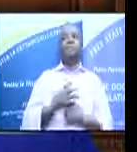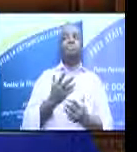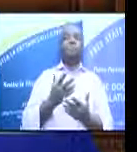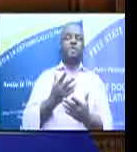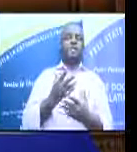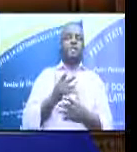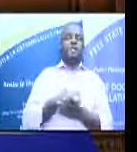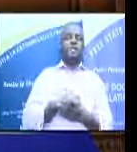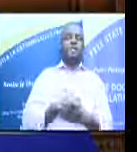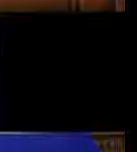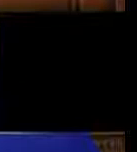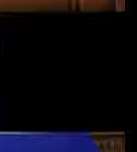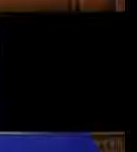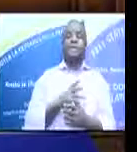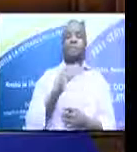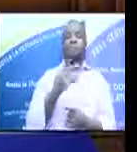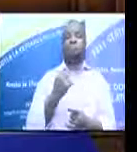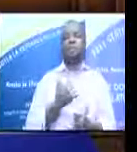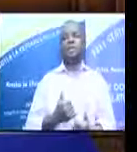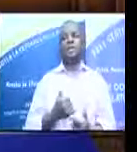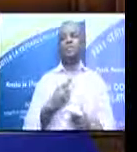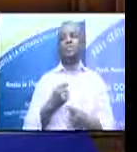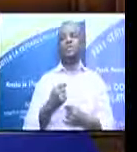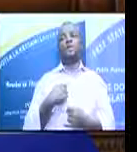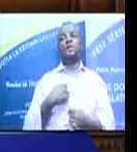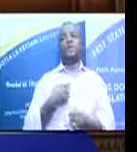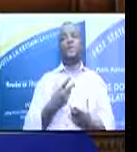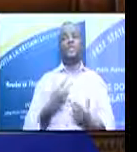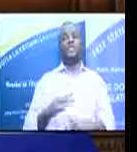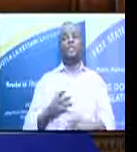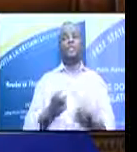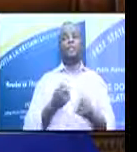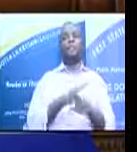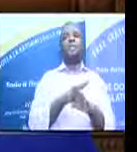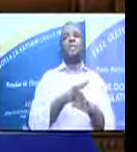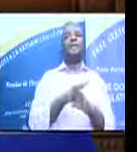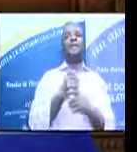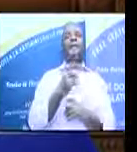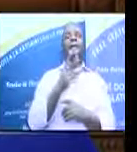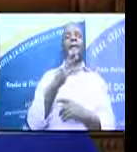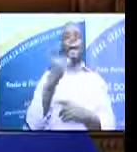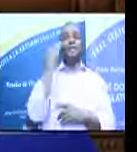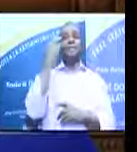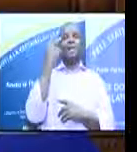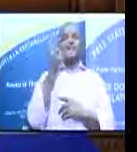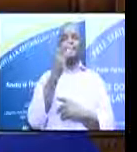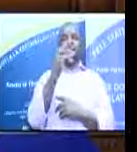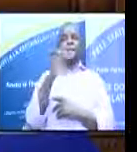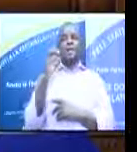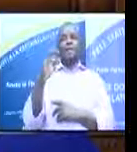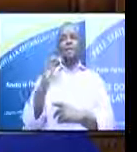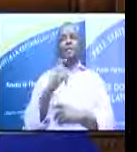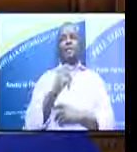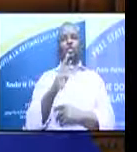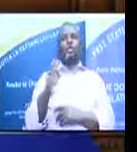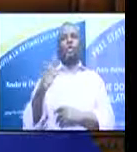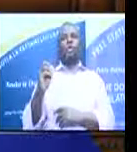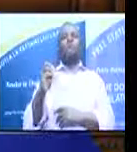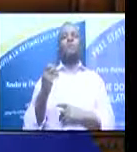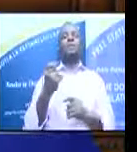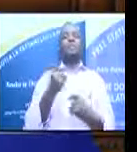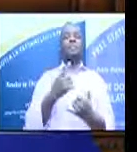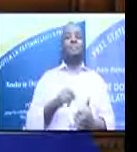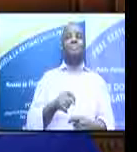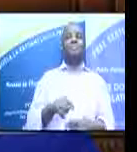Speaker, we have successfully implemented the Nelson Mandela Fidel Castro training program, which is based in principle